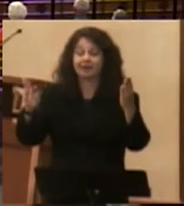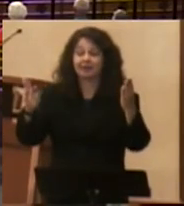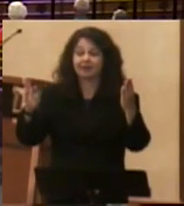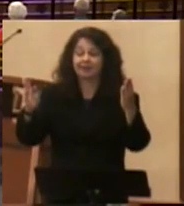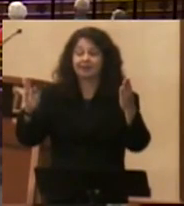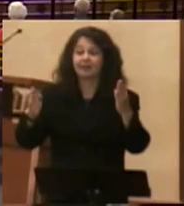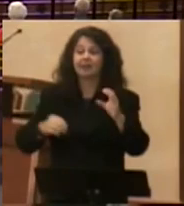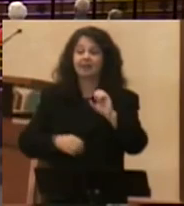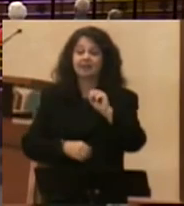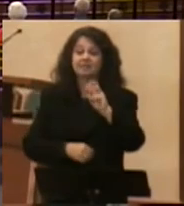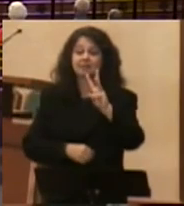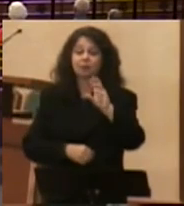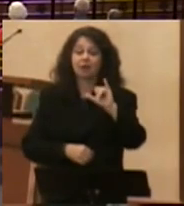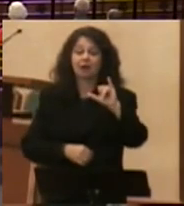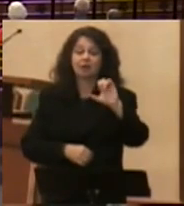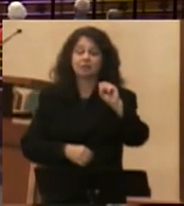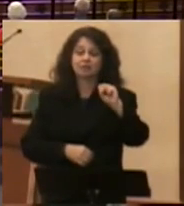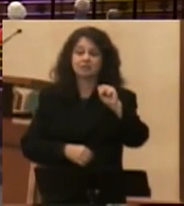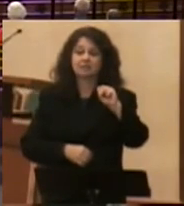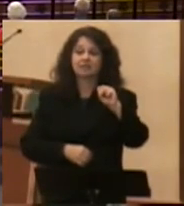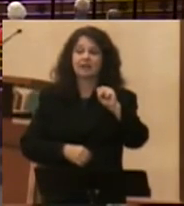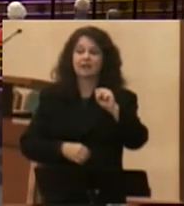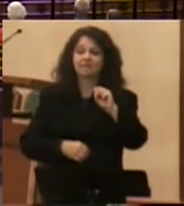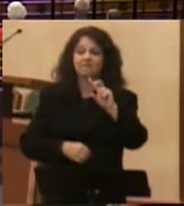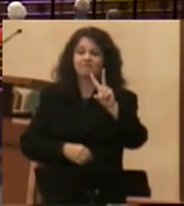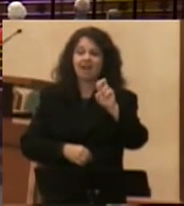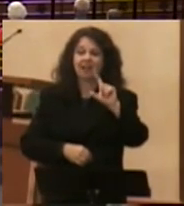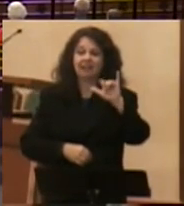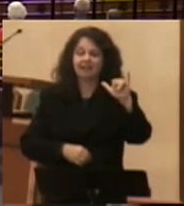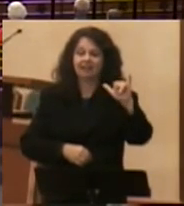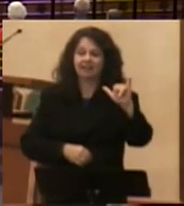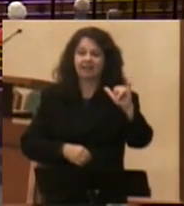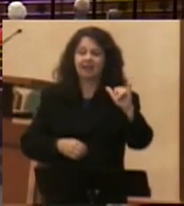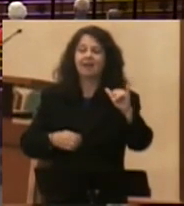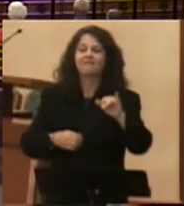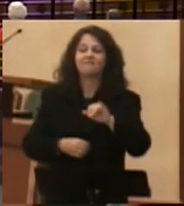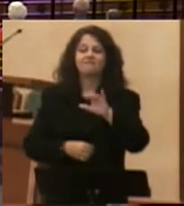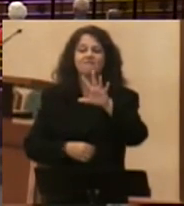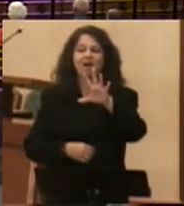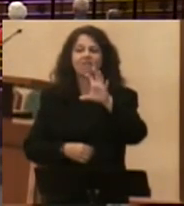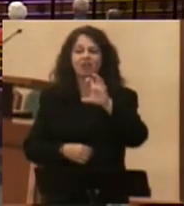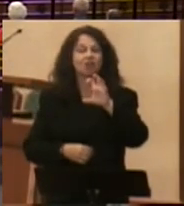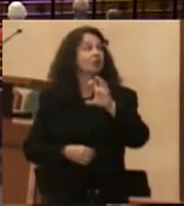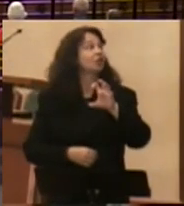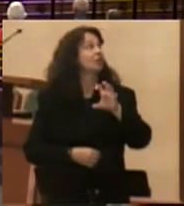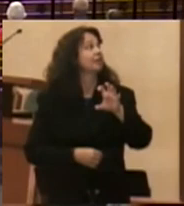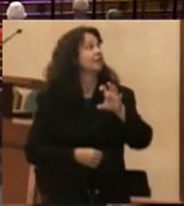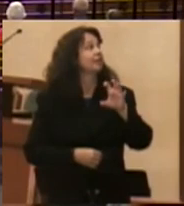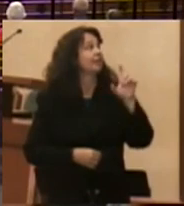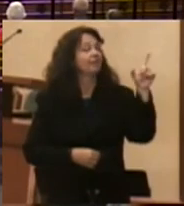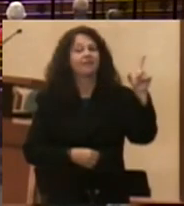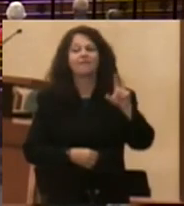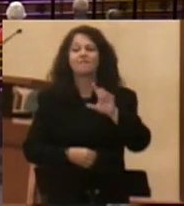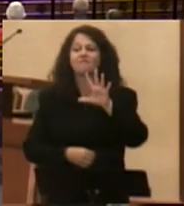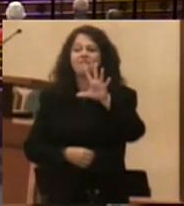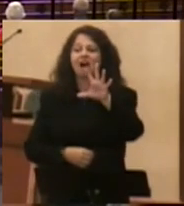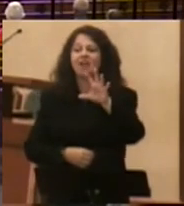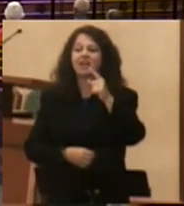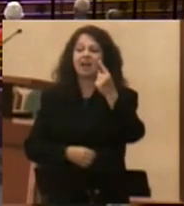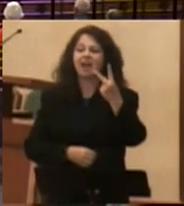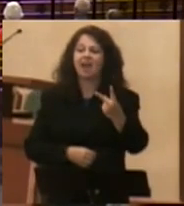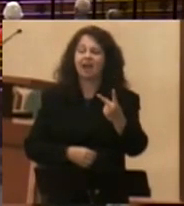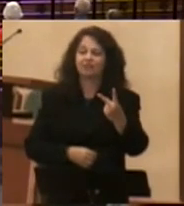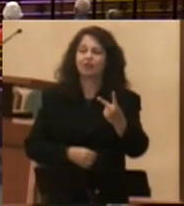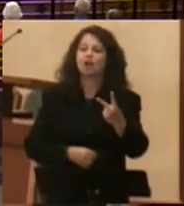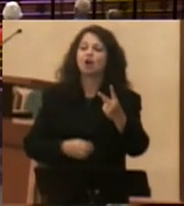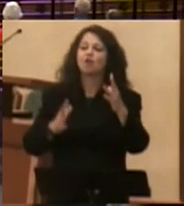valley and is 540 yards long. That is almost 5.5 football fields. You